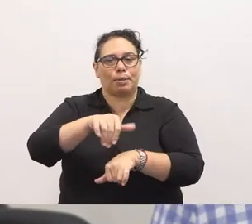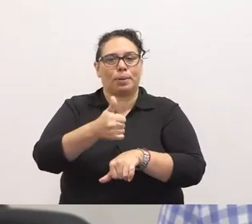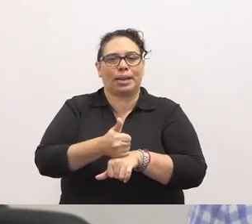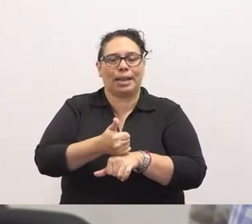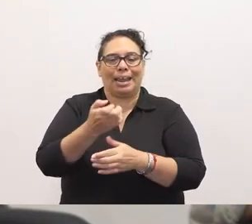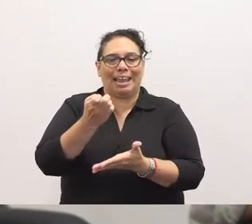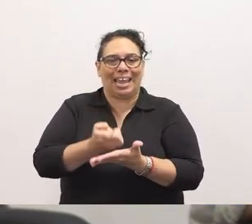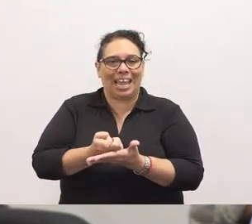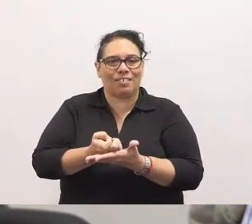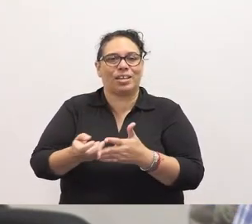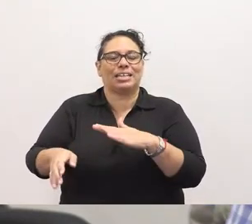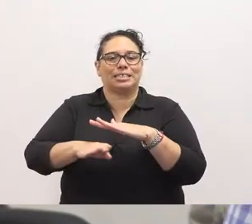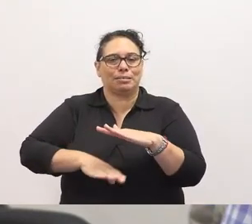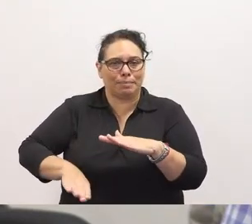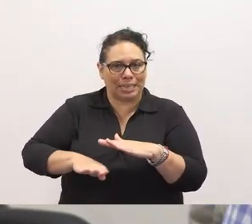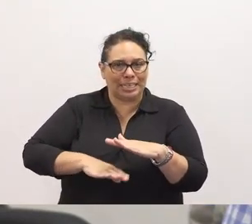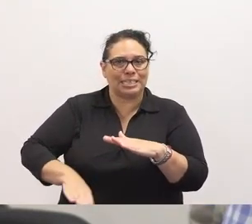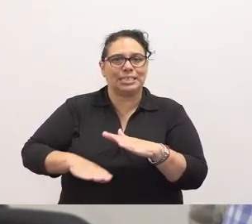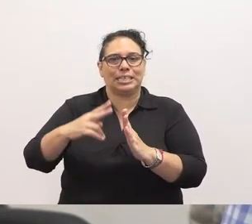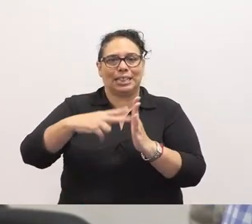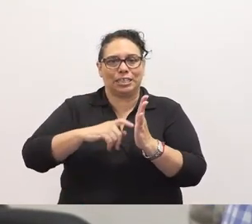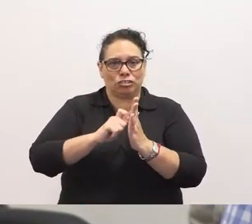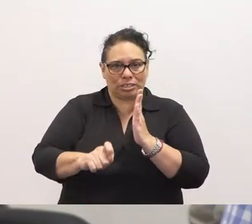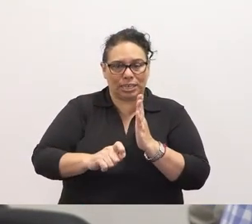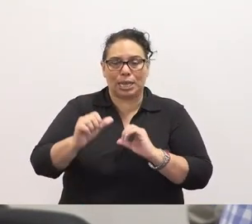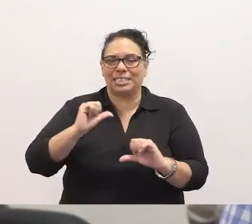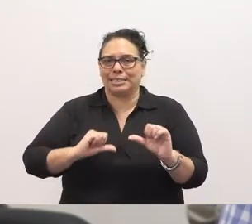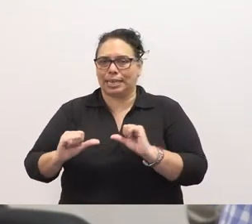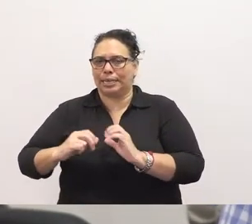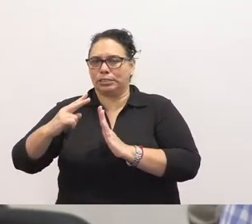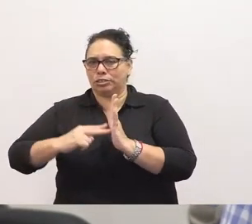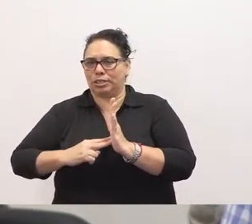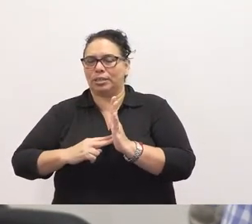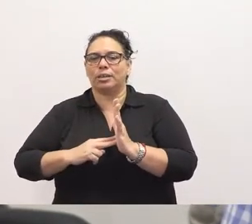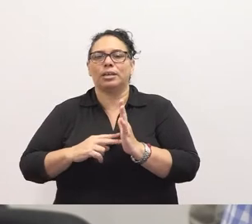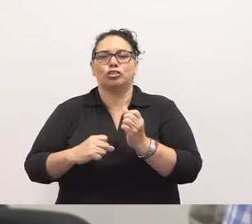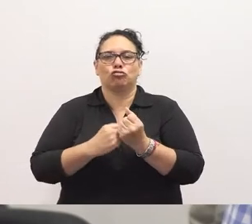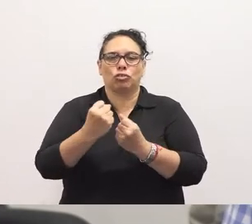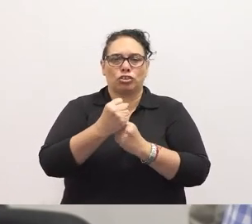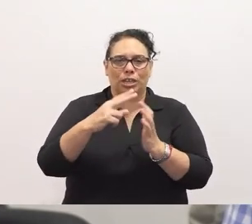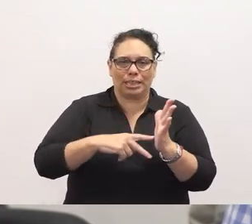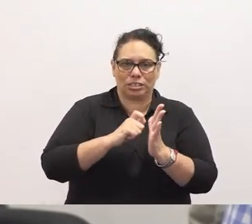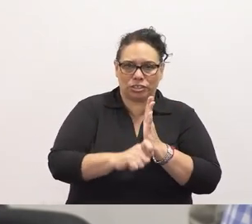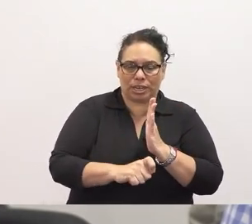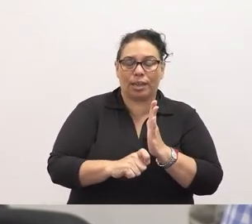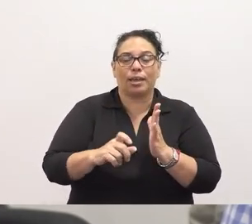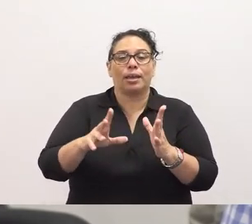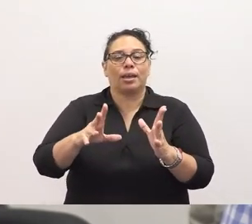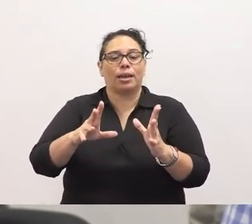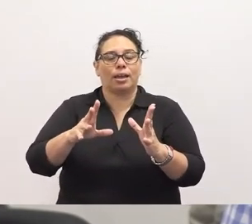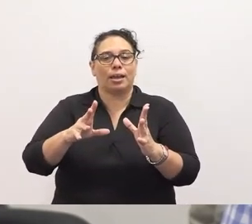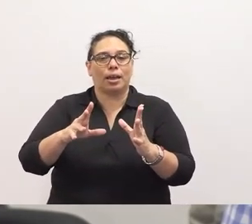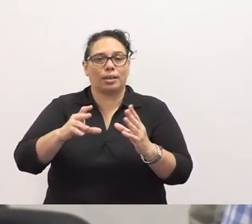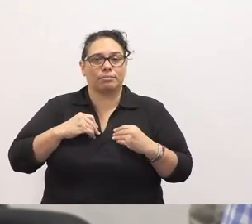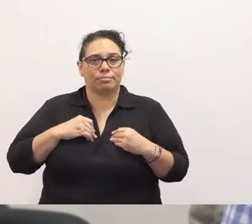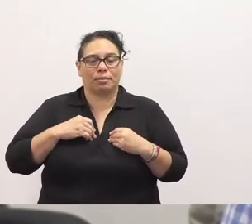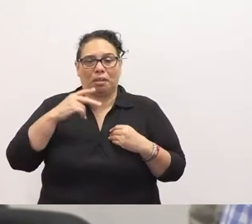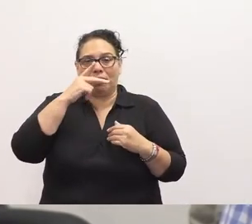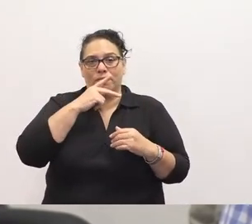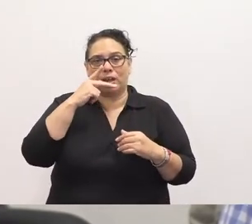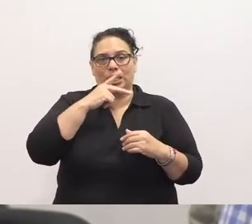literacy instruction based on the science of reading, such as structured literacy. Adopt a structured phonics